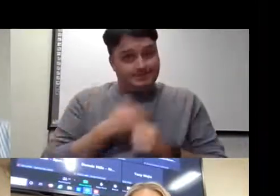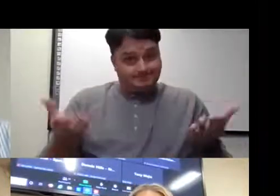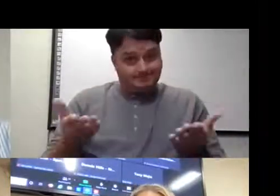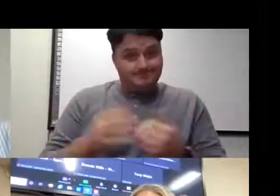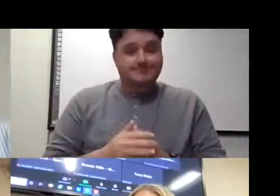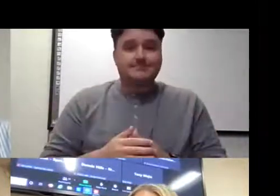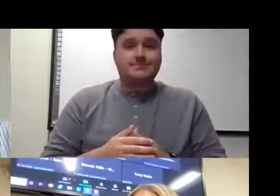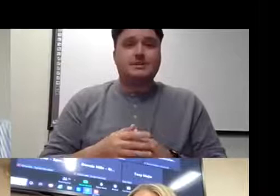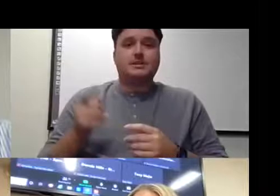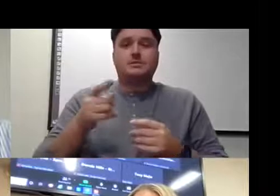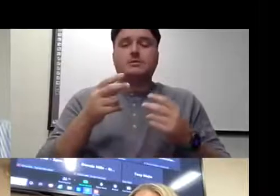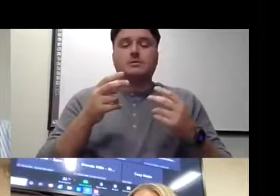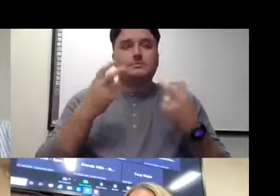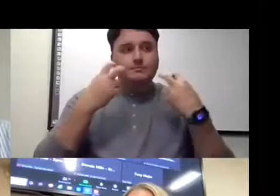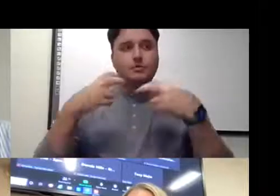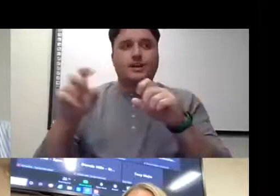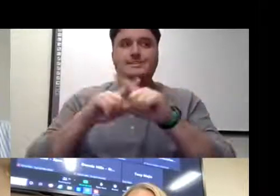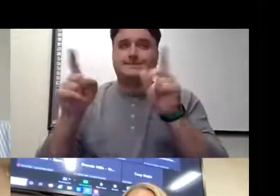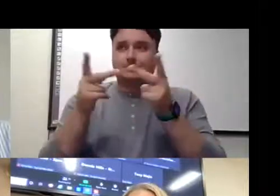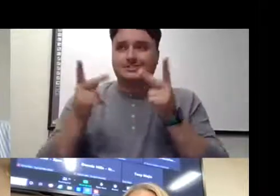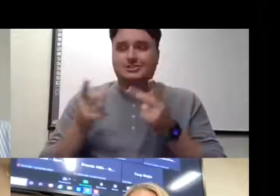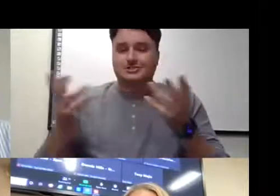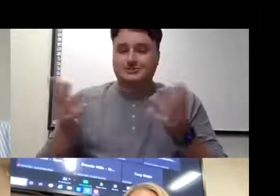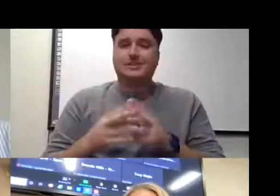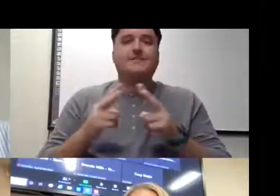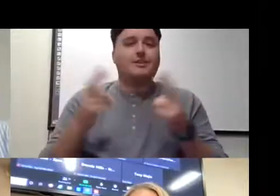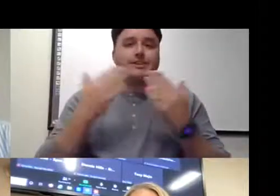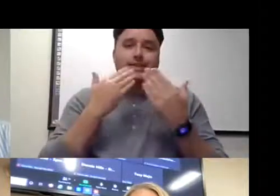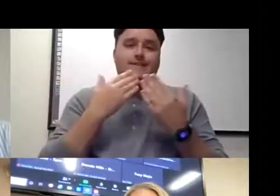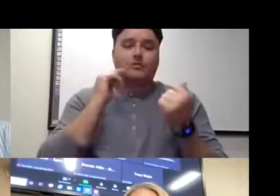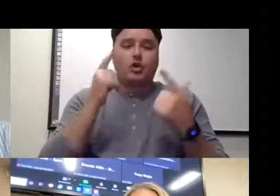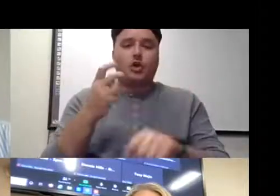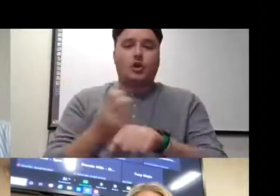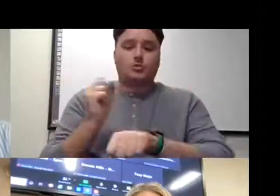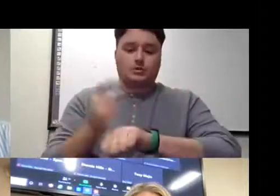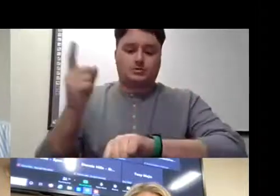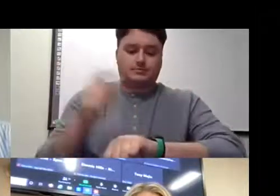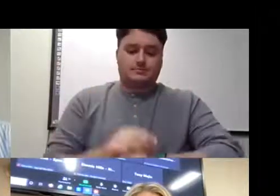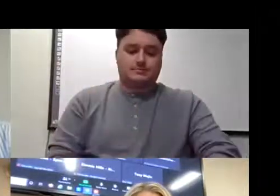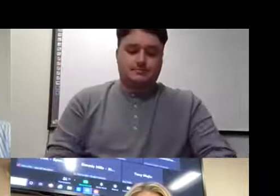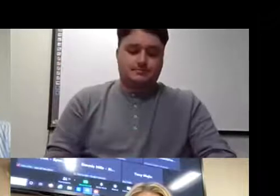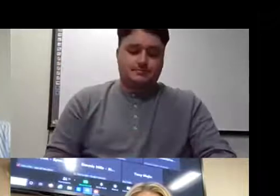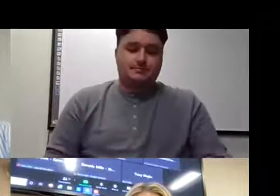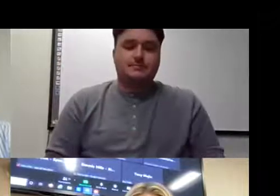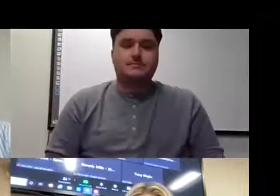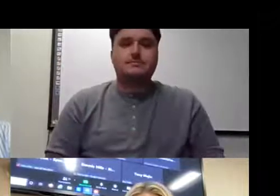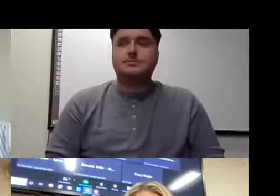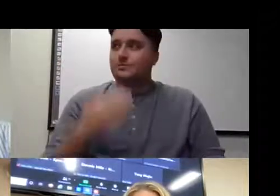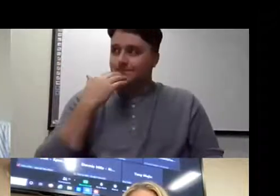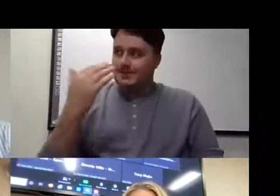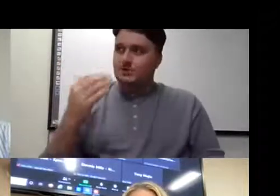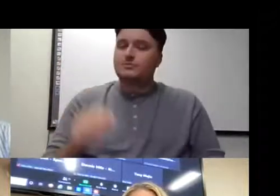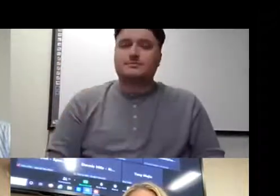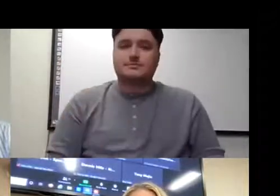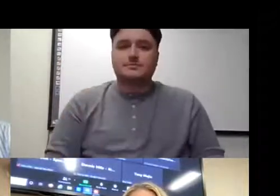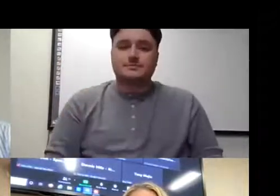but moving on into different positions. And we're very thankful for all your hard work that you guys have done. So thank you.